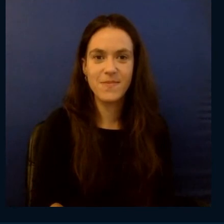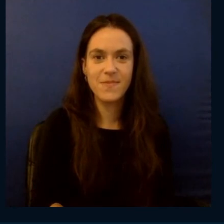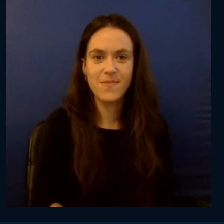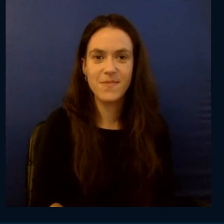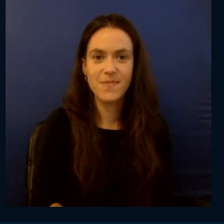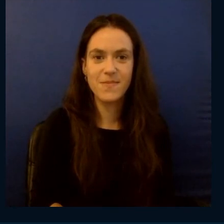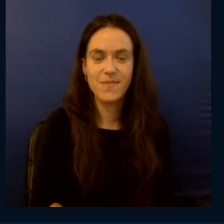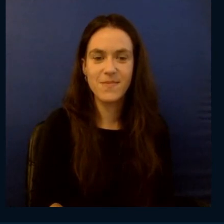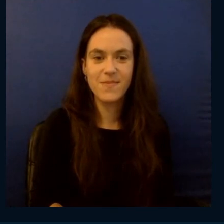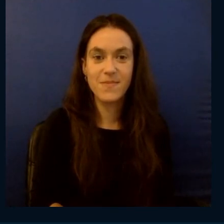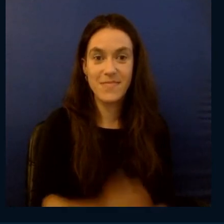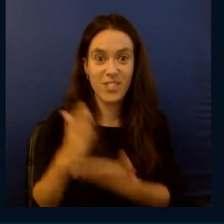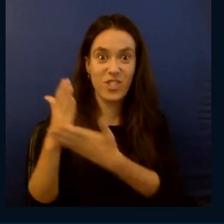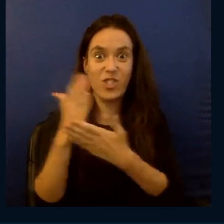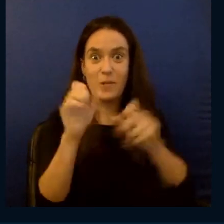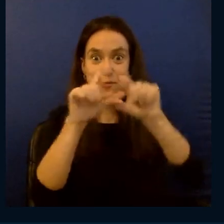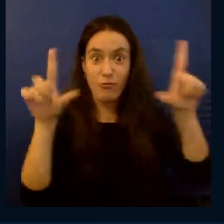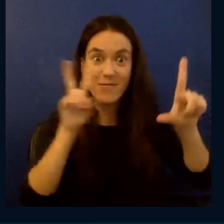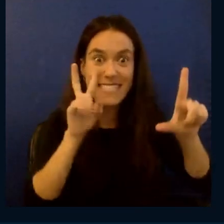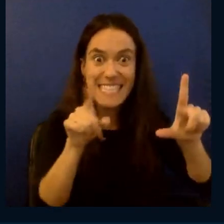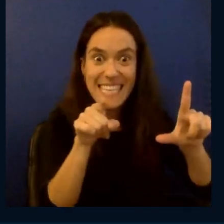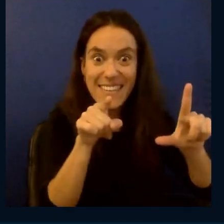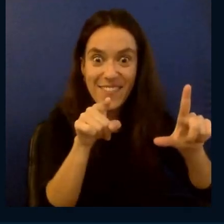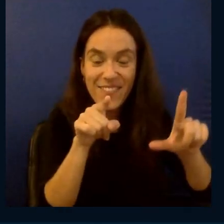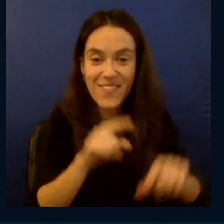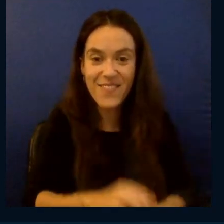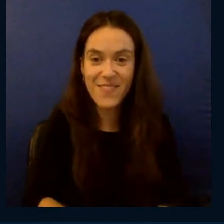I'm sharing my screen right now. Can you see it?